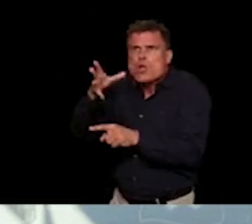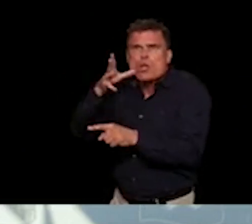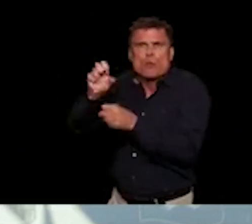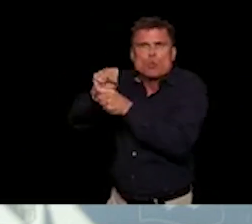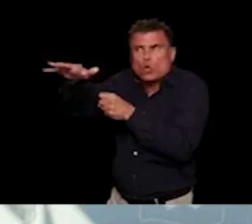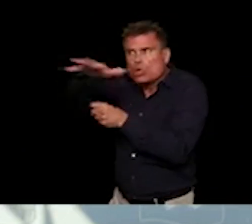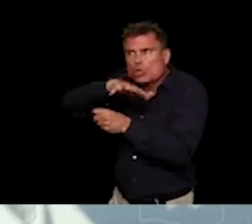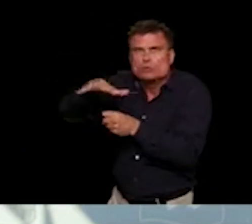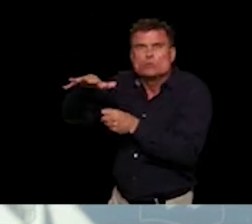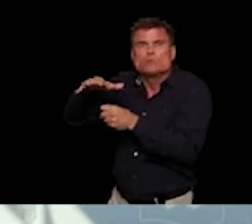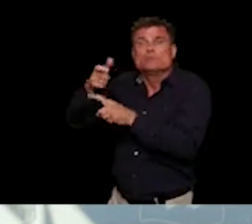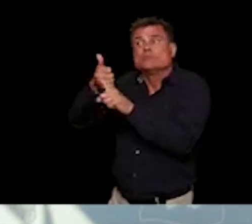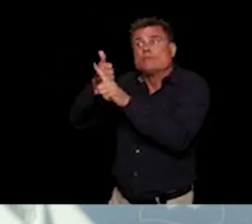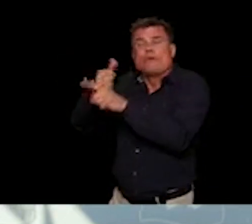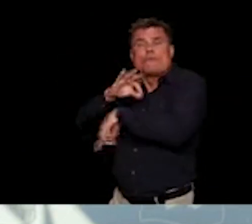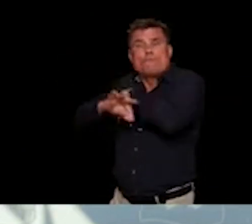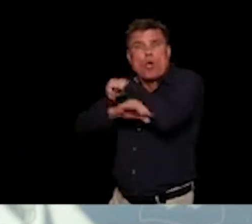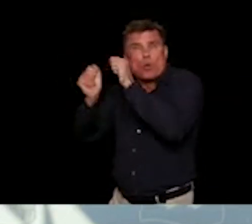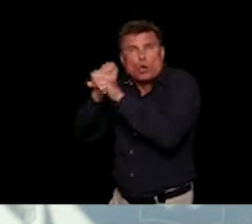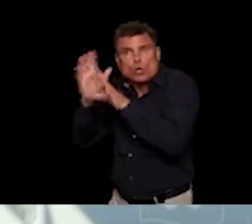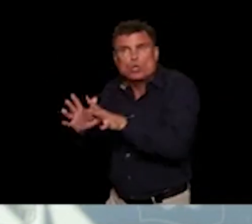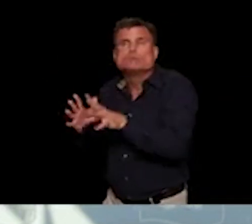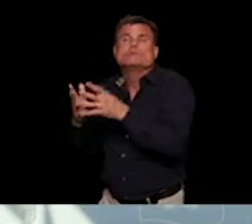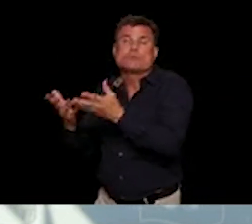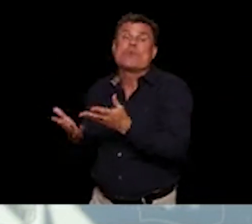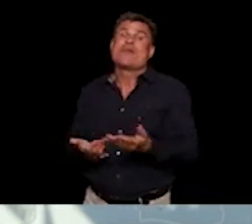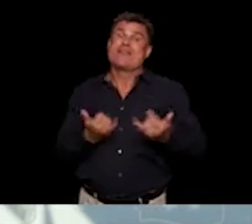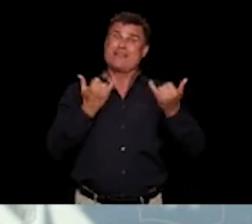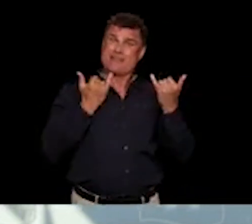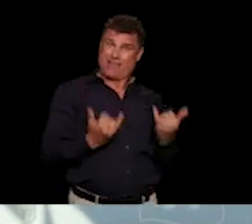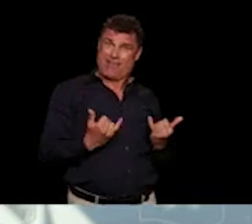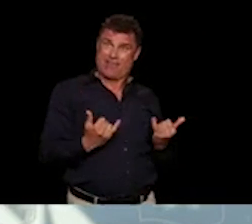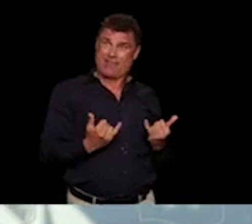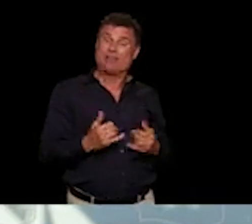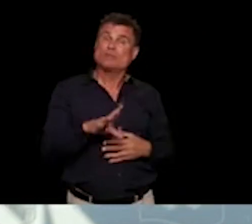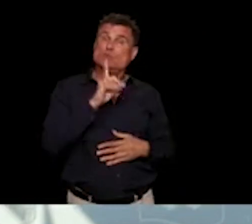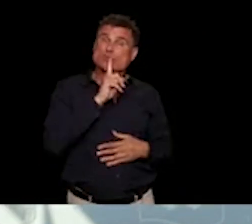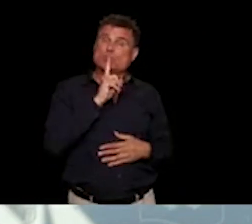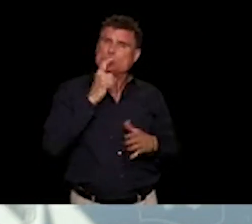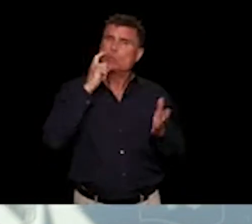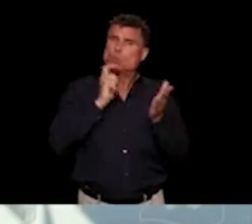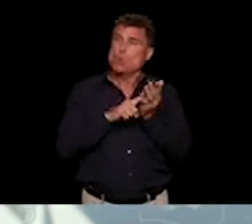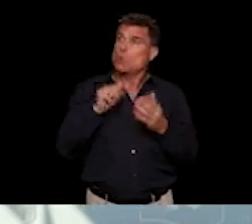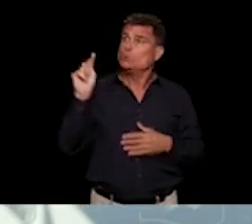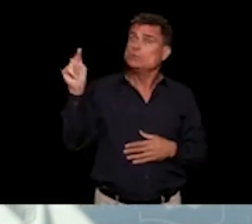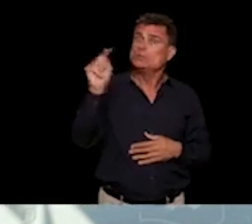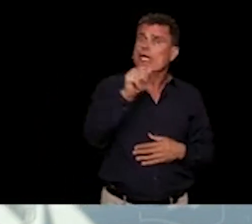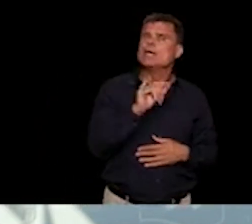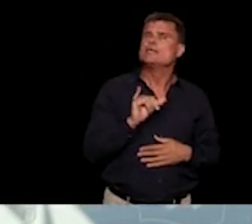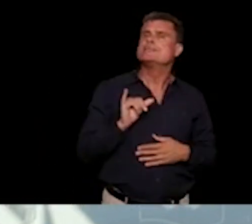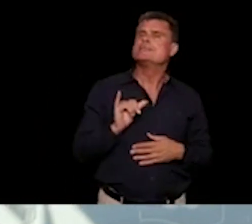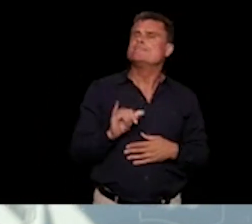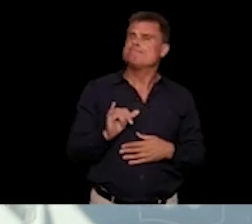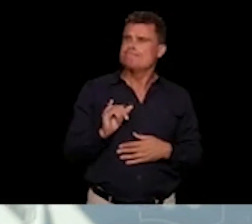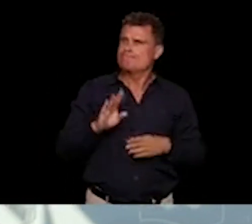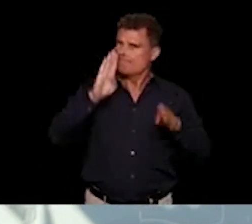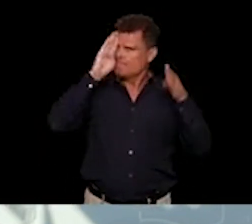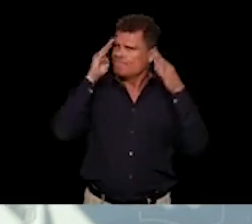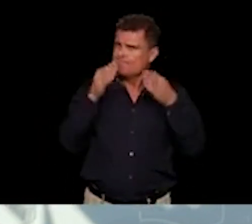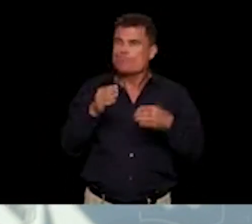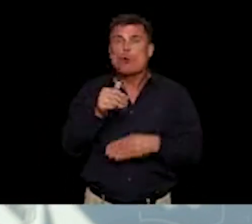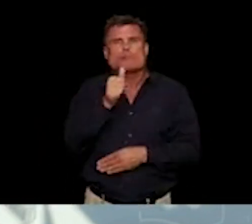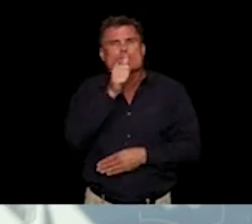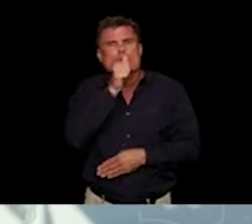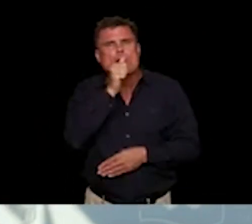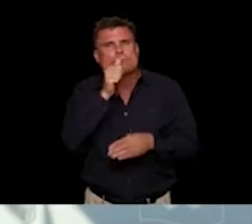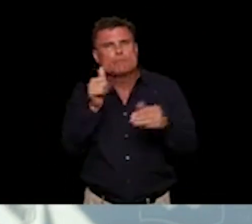terms of transmission are parties and close contacts that take place over a period of time, and contacts amongst, you know,